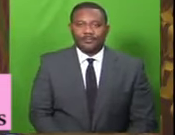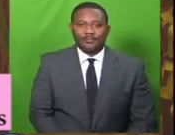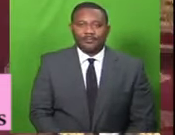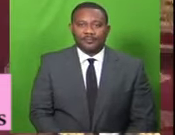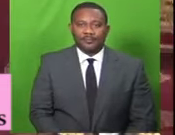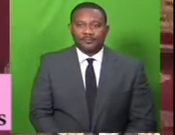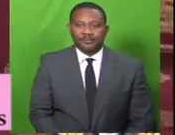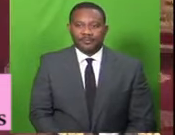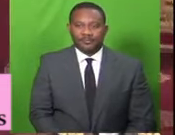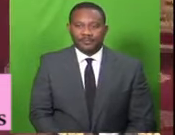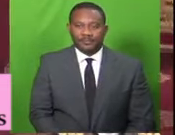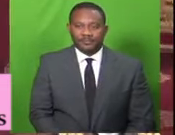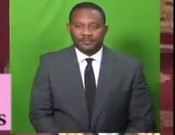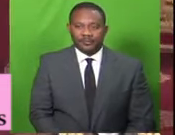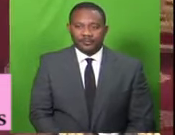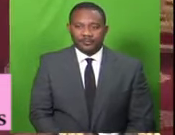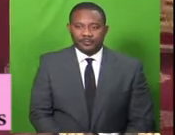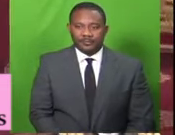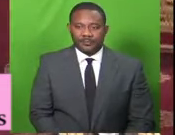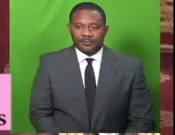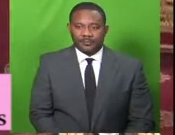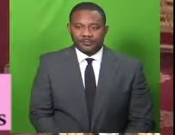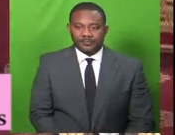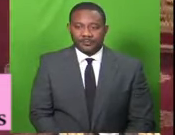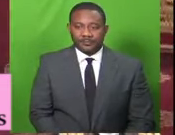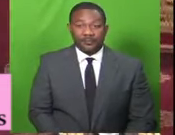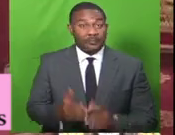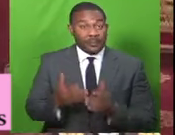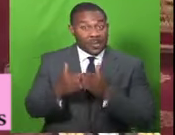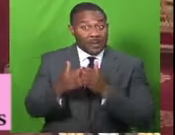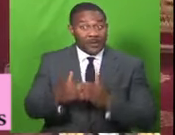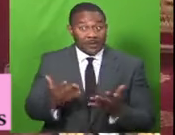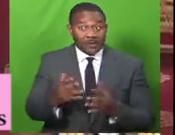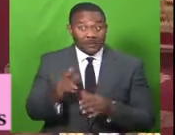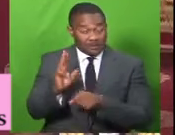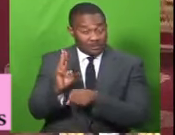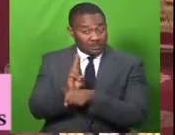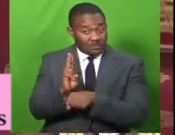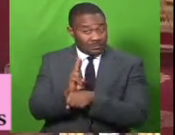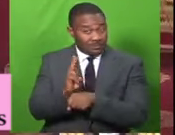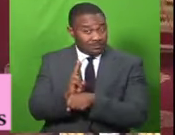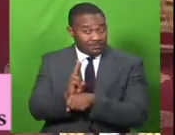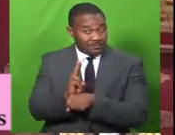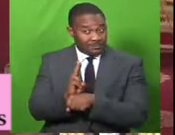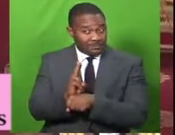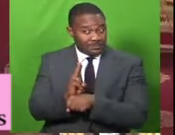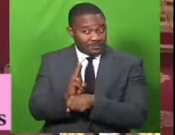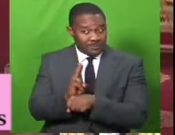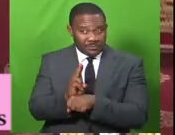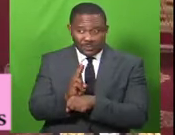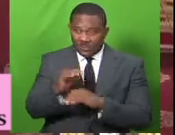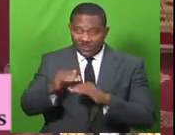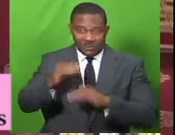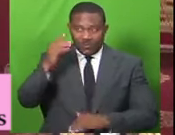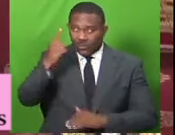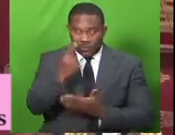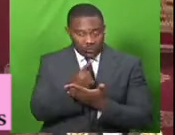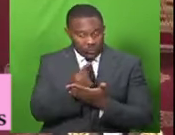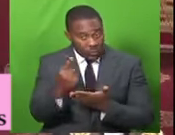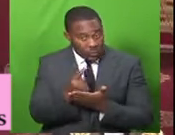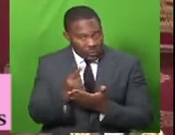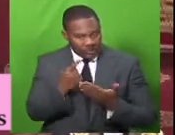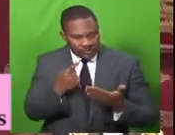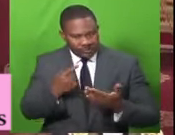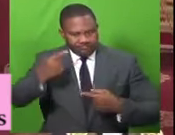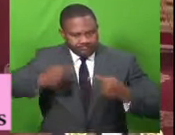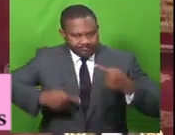In fact, the leadership generously decided to use more than a week